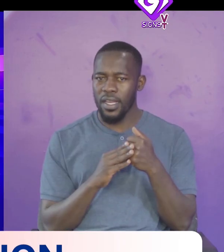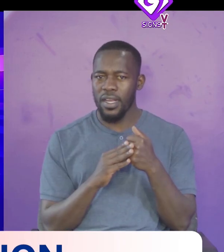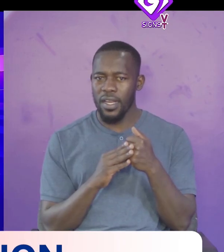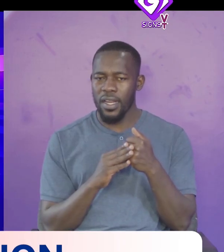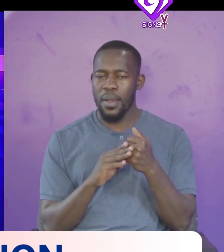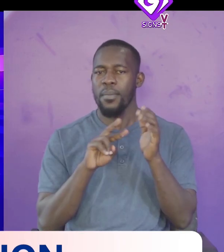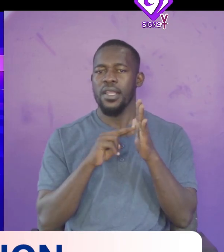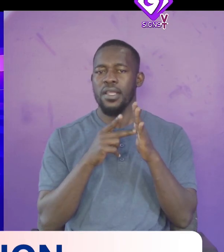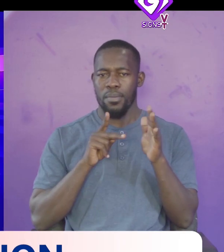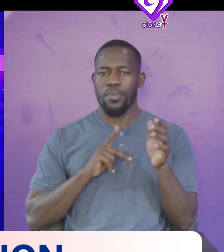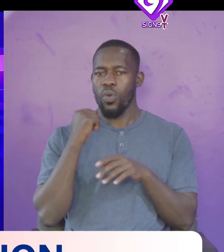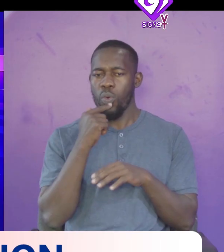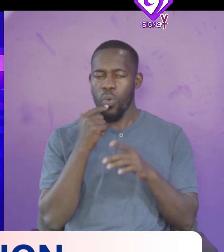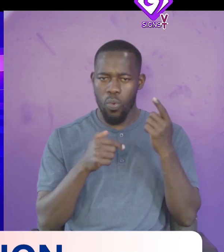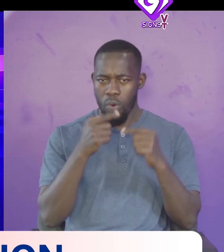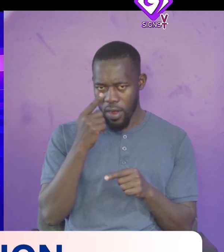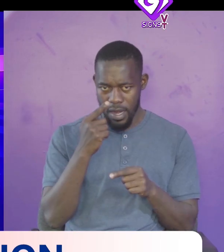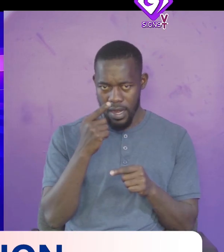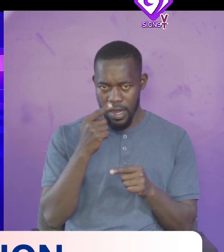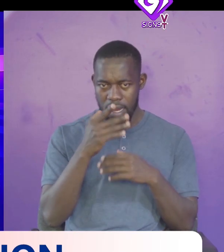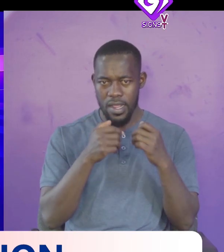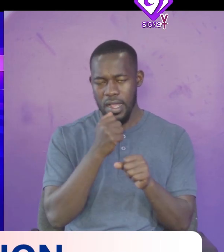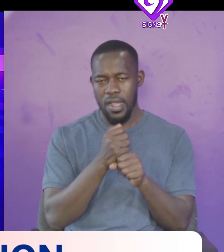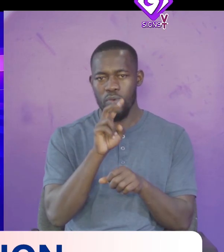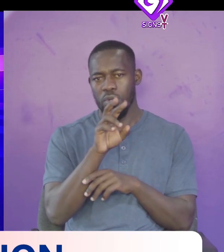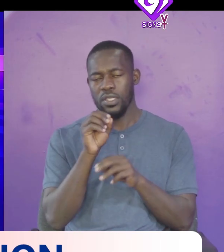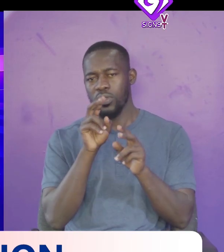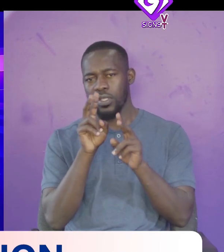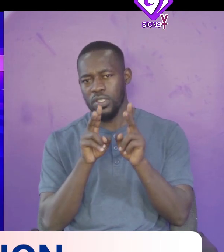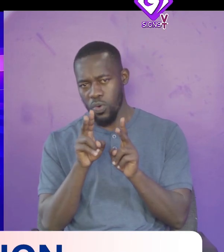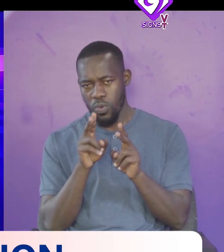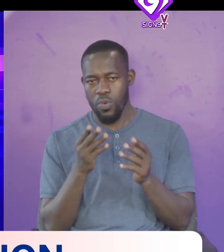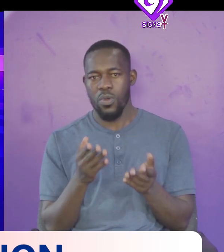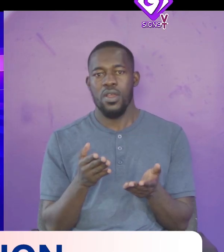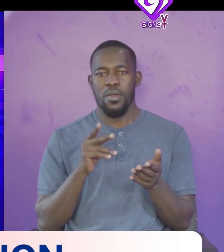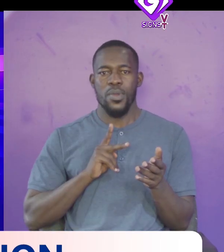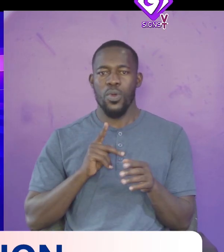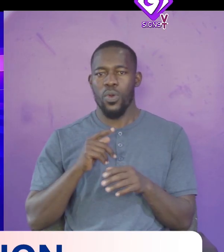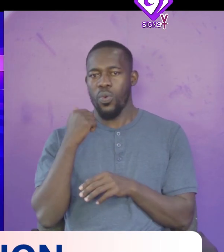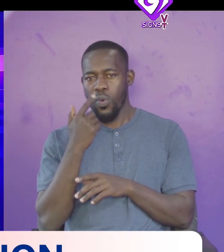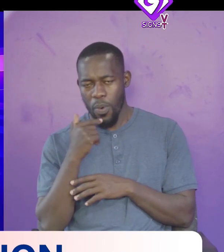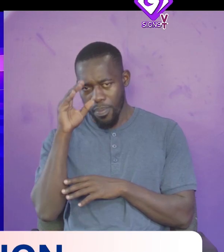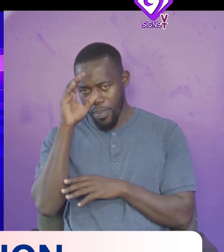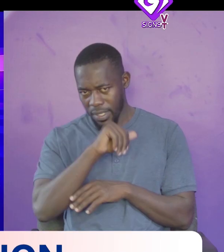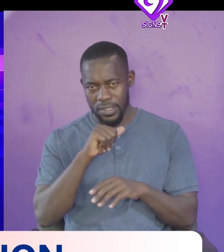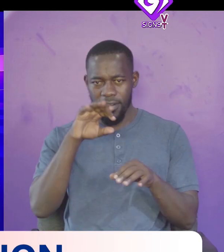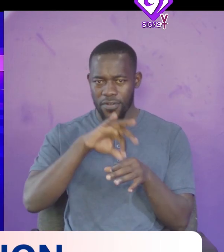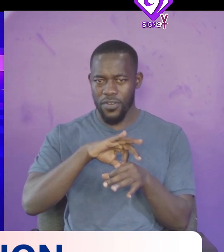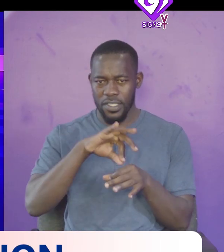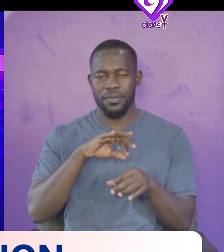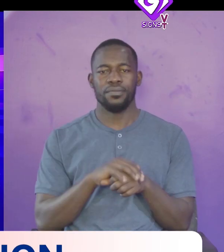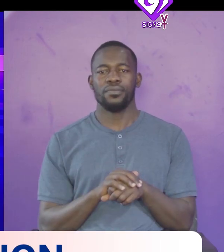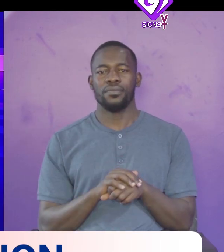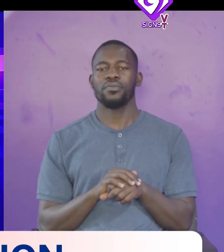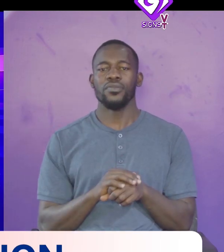people who won that election in 2022 were the people who did not appear in that election. Right. This is what we have been saying